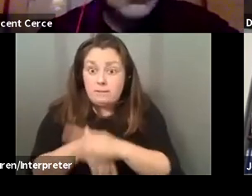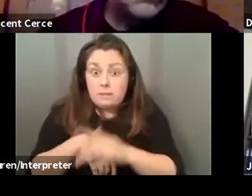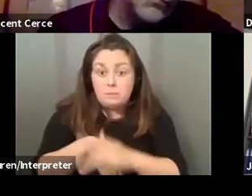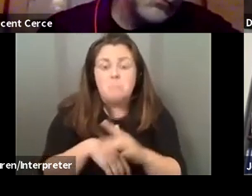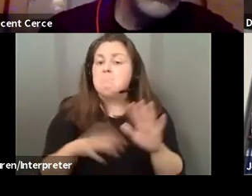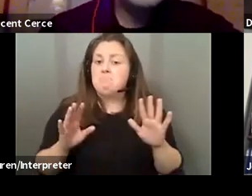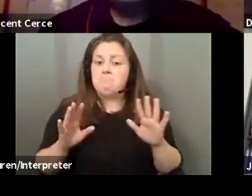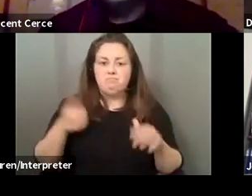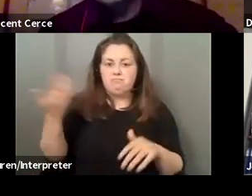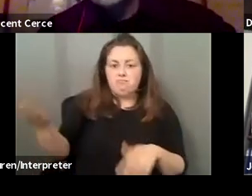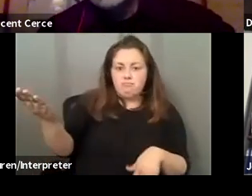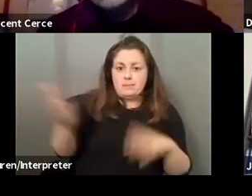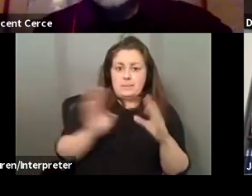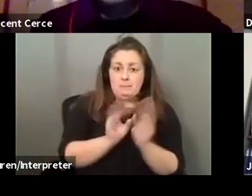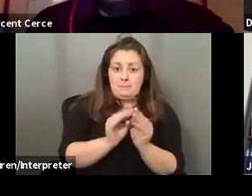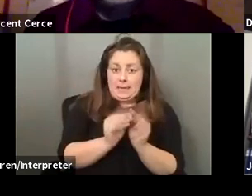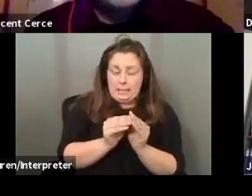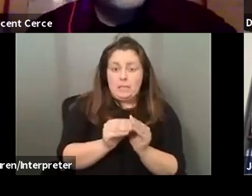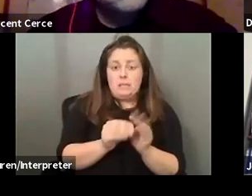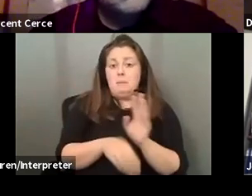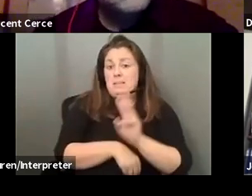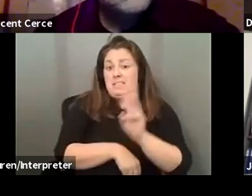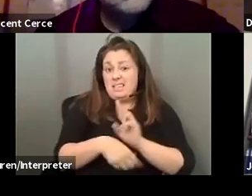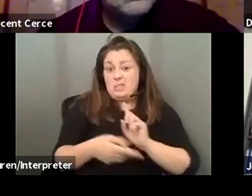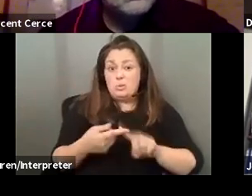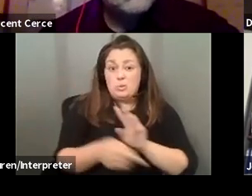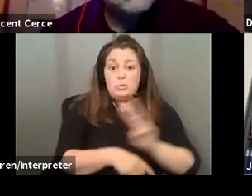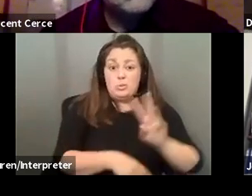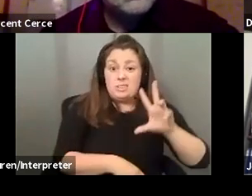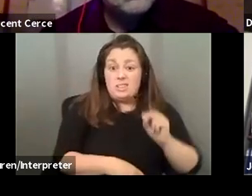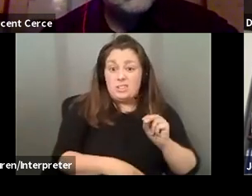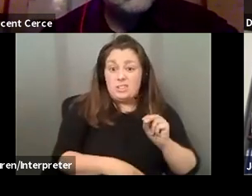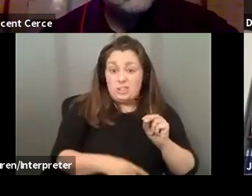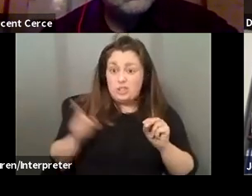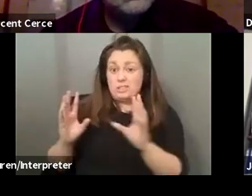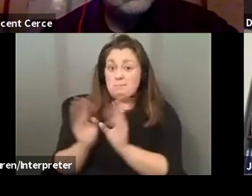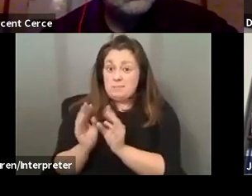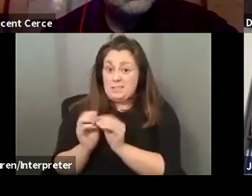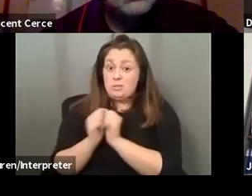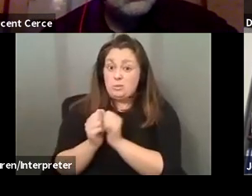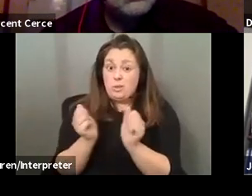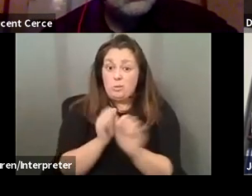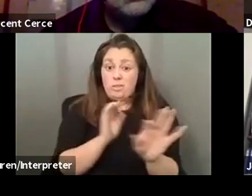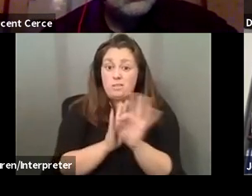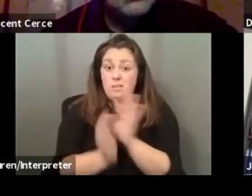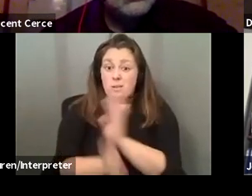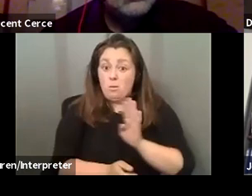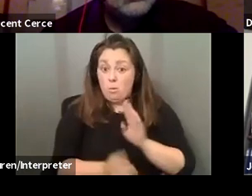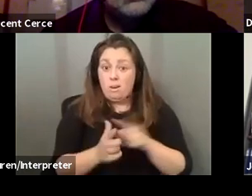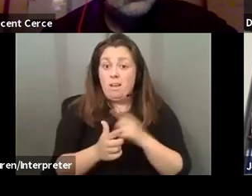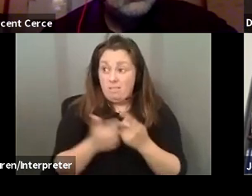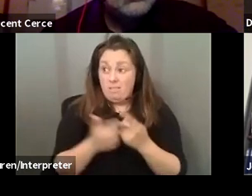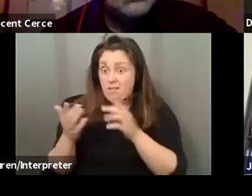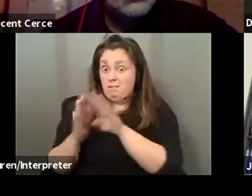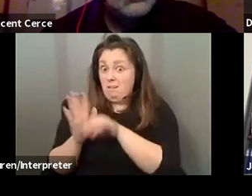can do 6 to 6:30 if we have stuff, and as the other groups can, and then just go right into a joint meeting for say 7 or something. Sure. Yeah. So you're